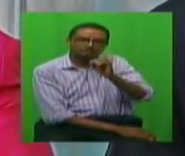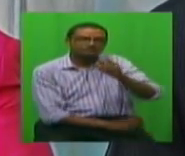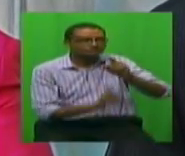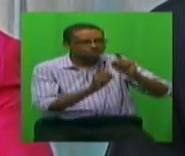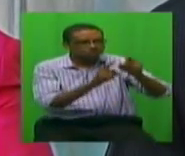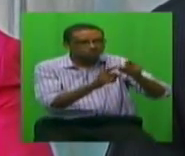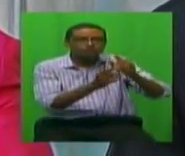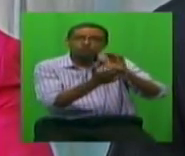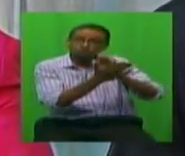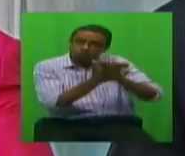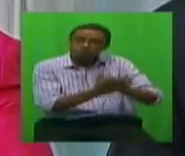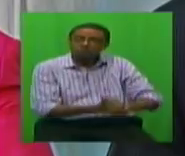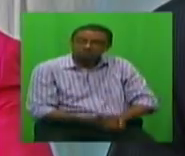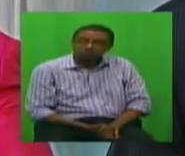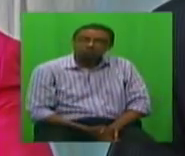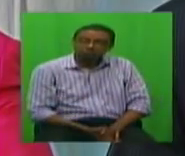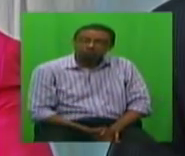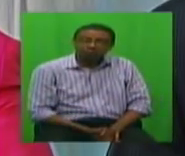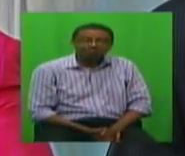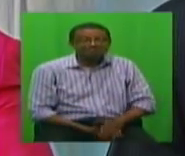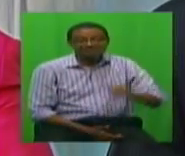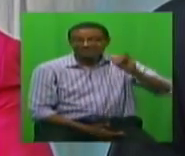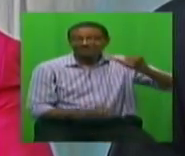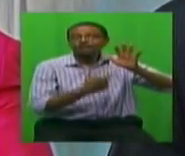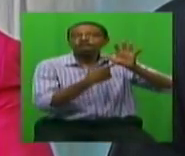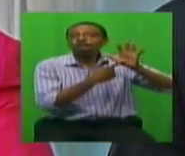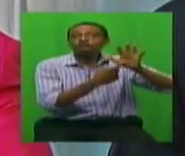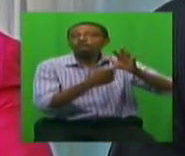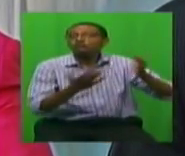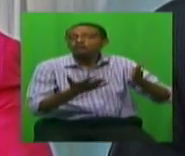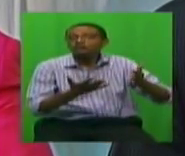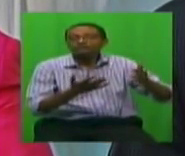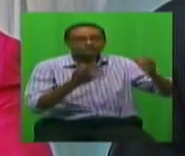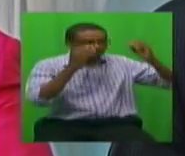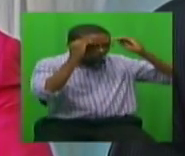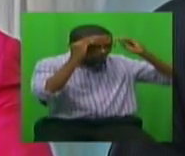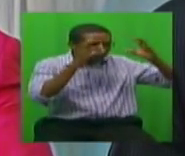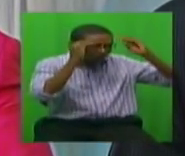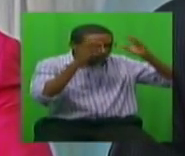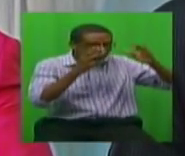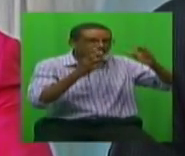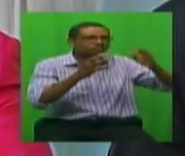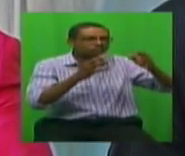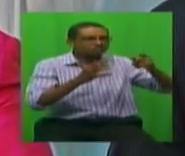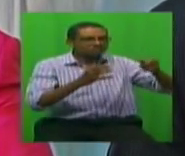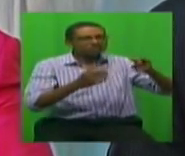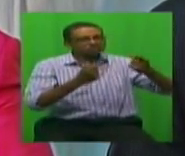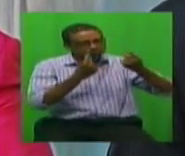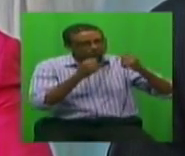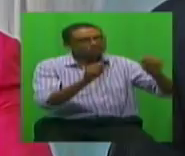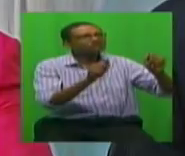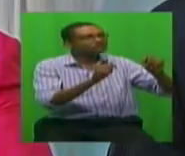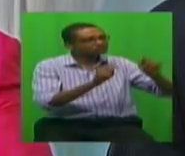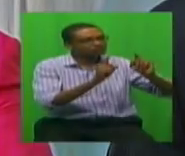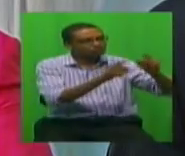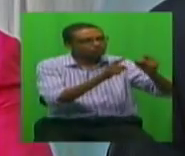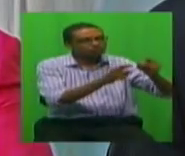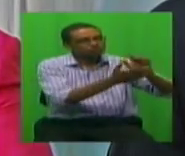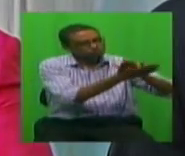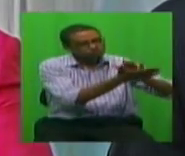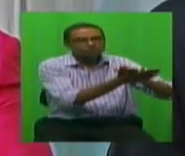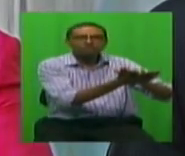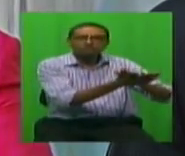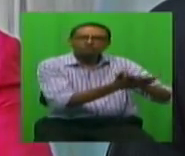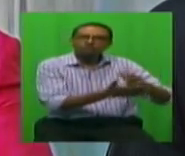Again, as I said before, it tells us that our teachers are stepping up to the plate. The normal